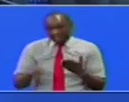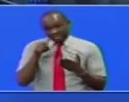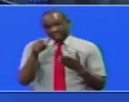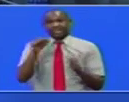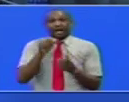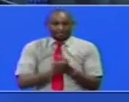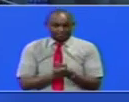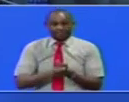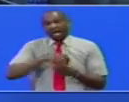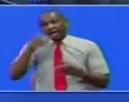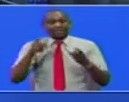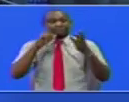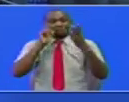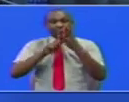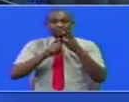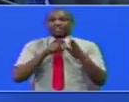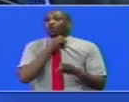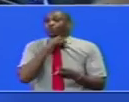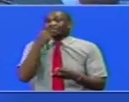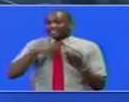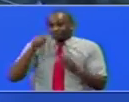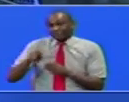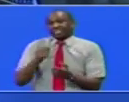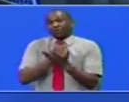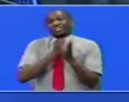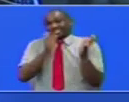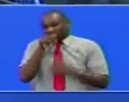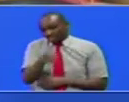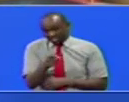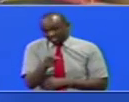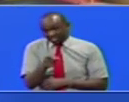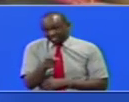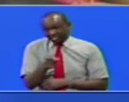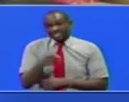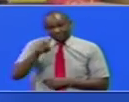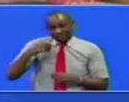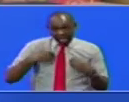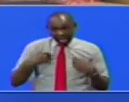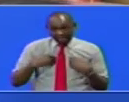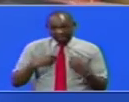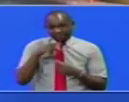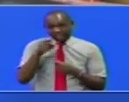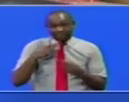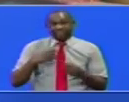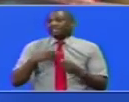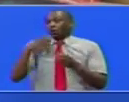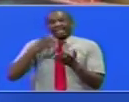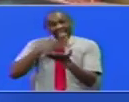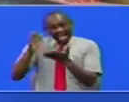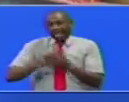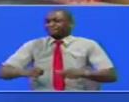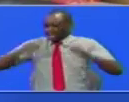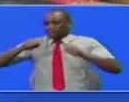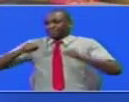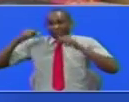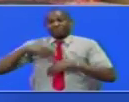particular vehicles. The other matter is complaining about is that he says that the Auditor General is practicing nepotism, and he's hired some senior